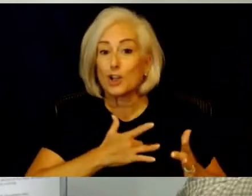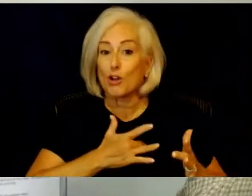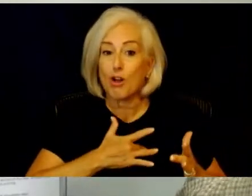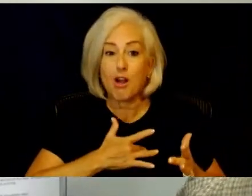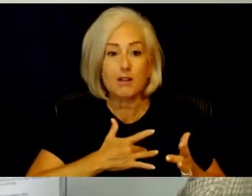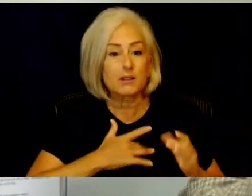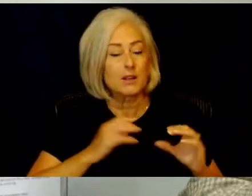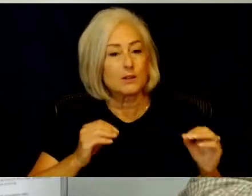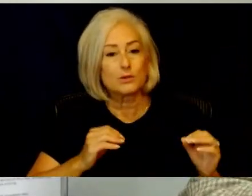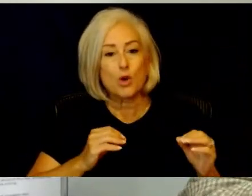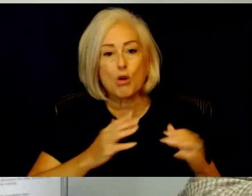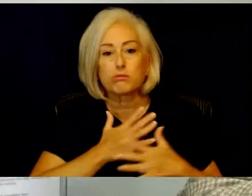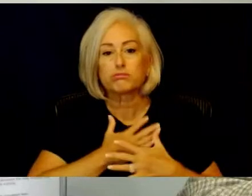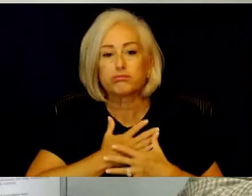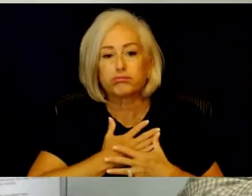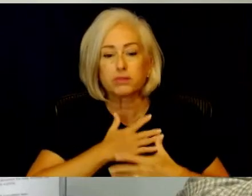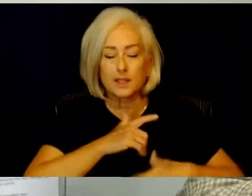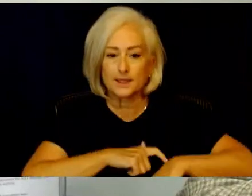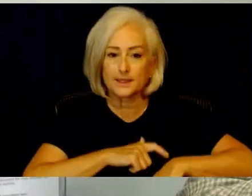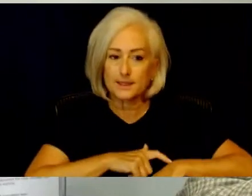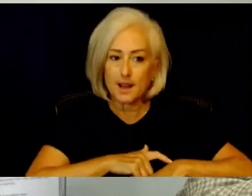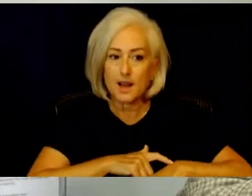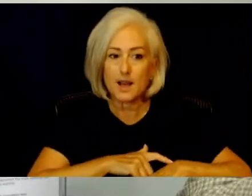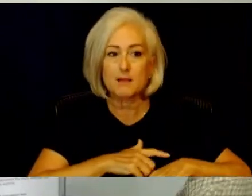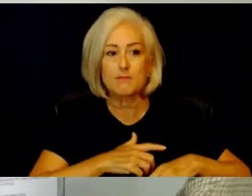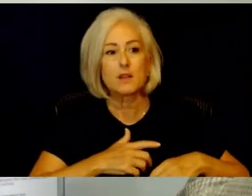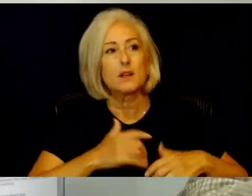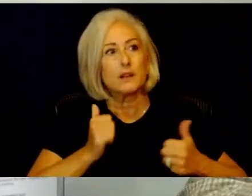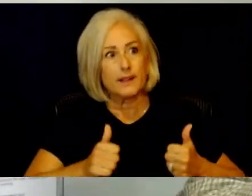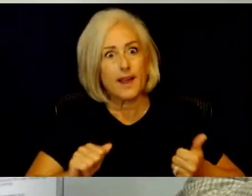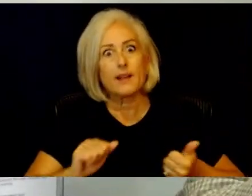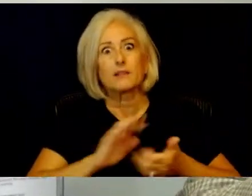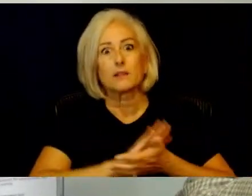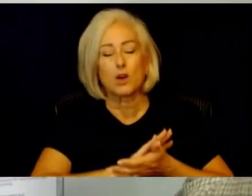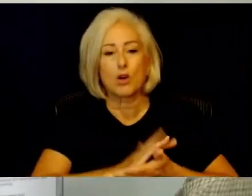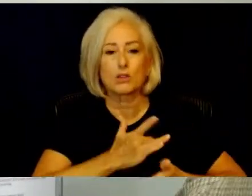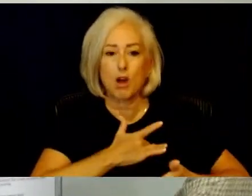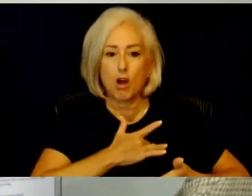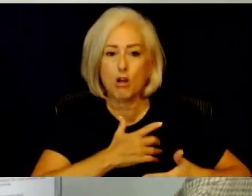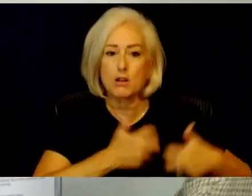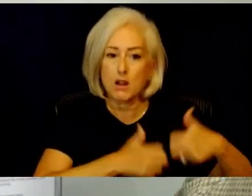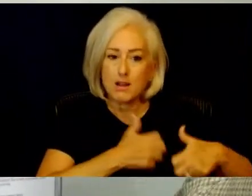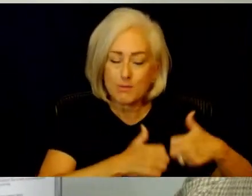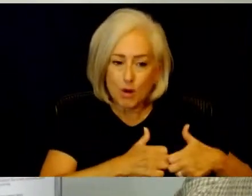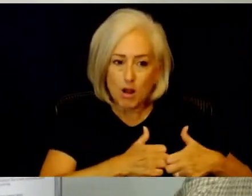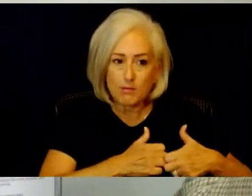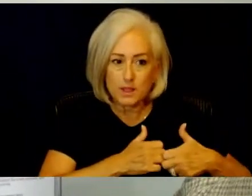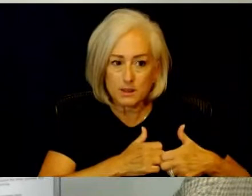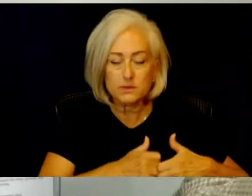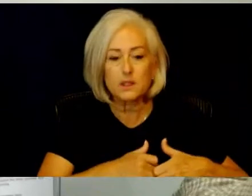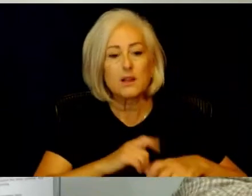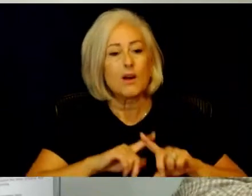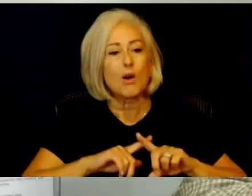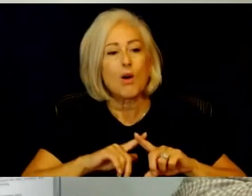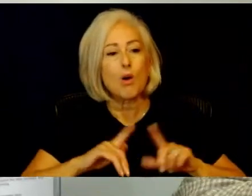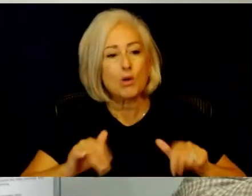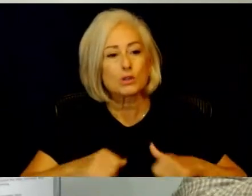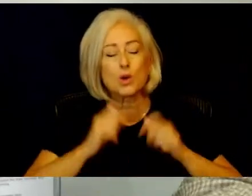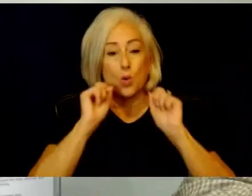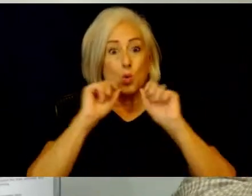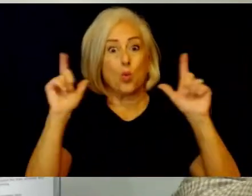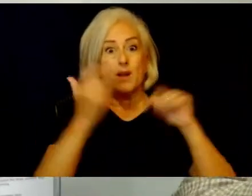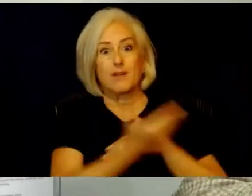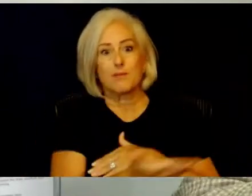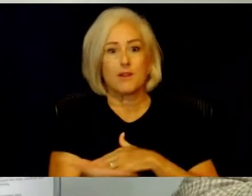end up with a lot of heart conditions like atrial fibrillation, heart failures, and it also generates a lot of hormonal changes in the body that lead to increased